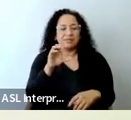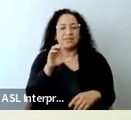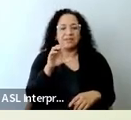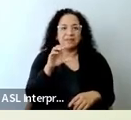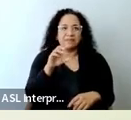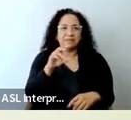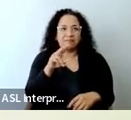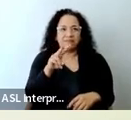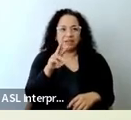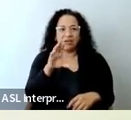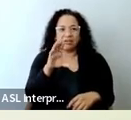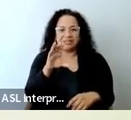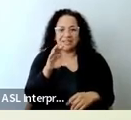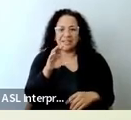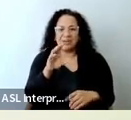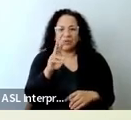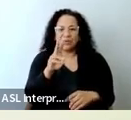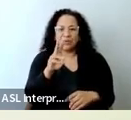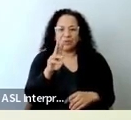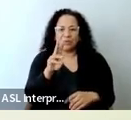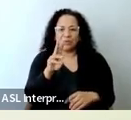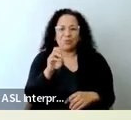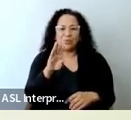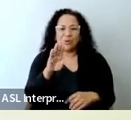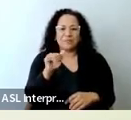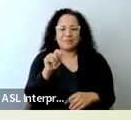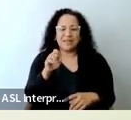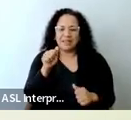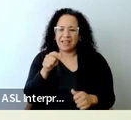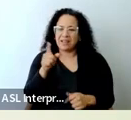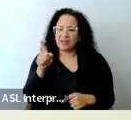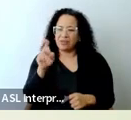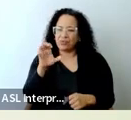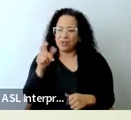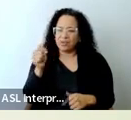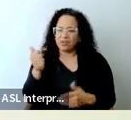website, Maria, can you walk me through how to check that out for me?